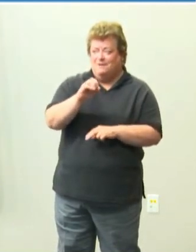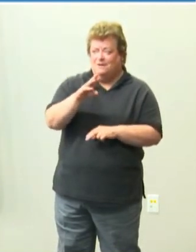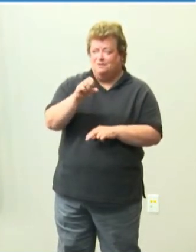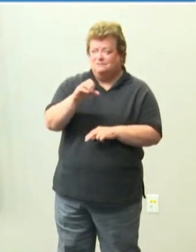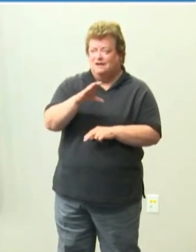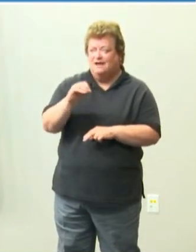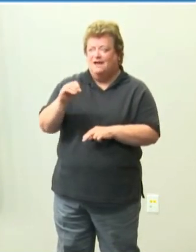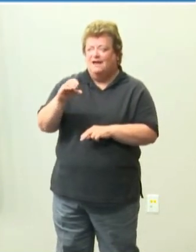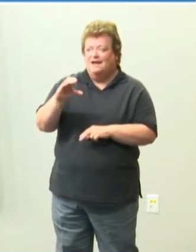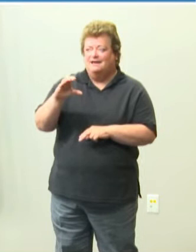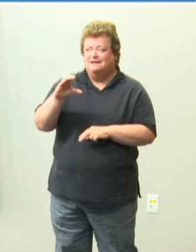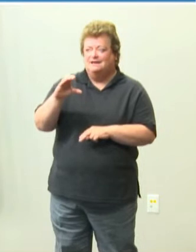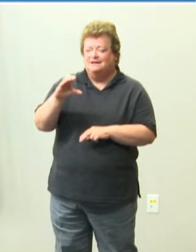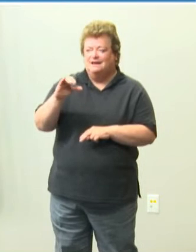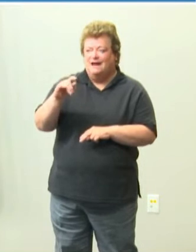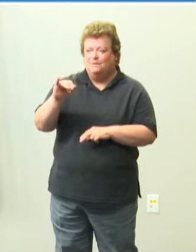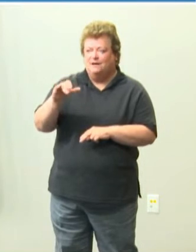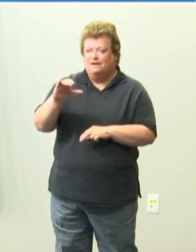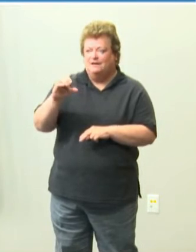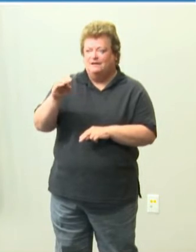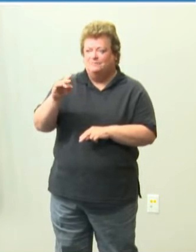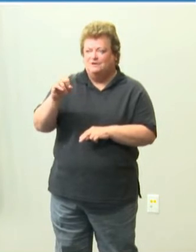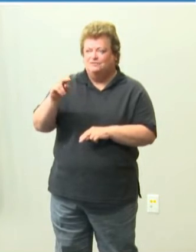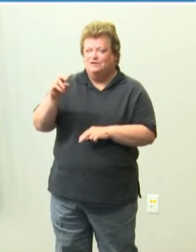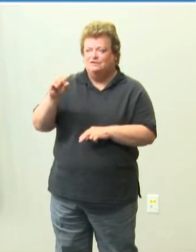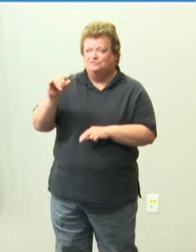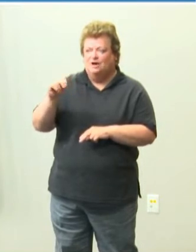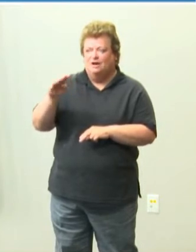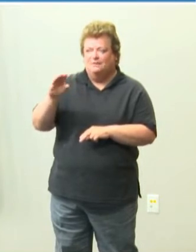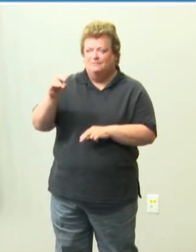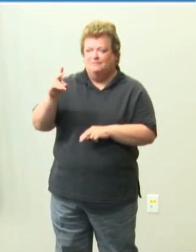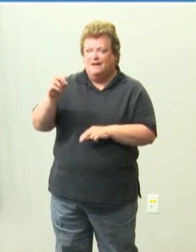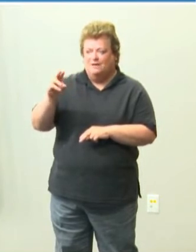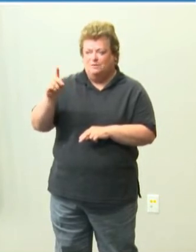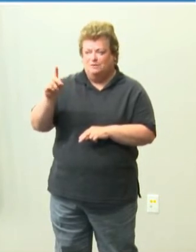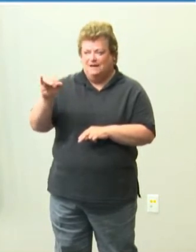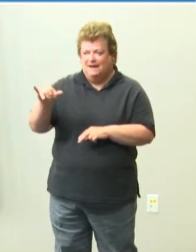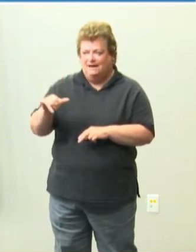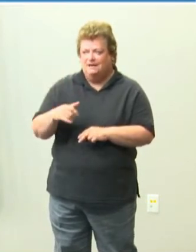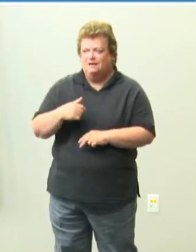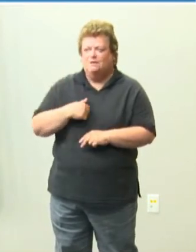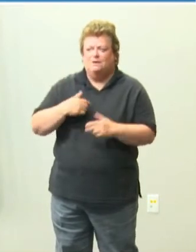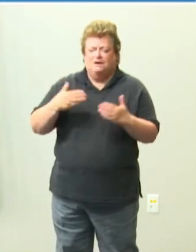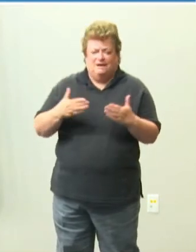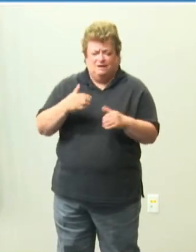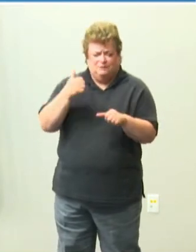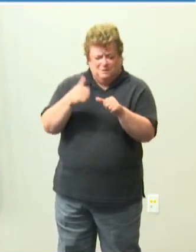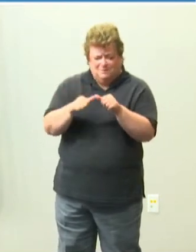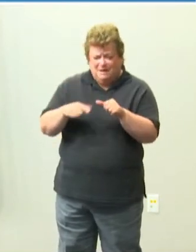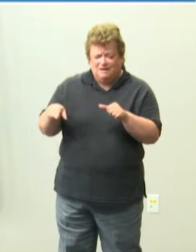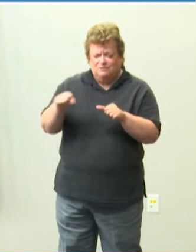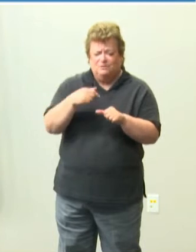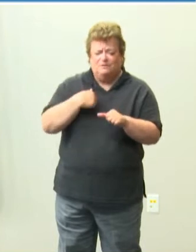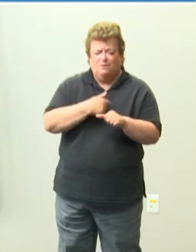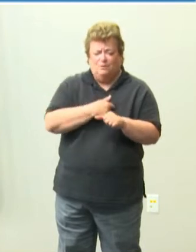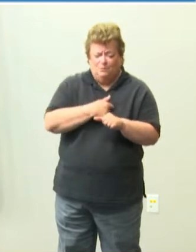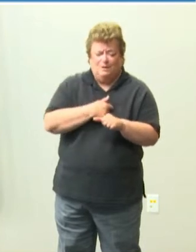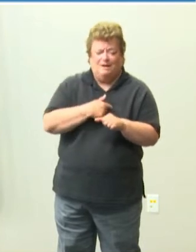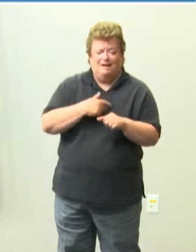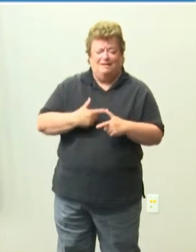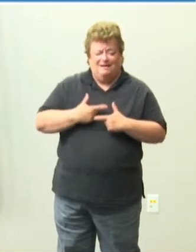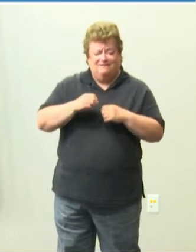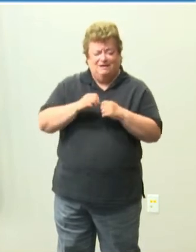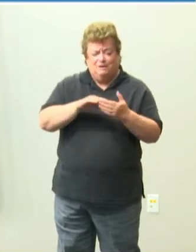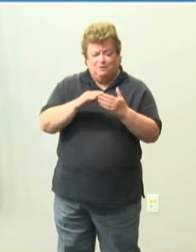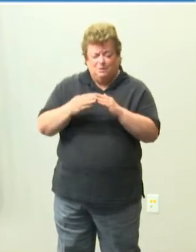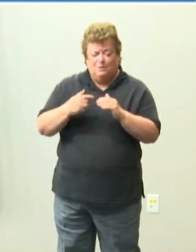Sean Flowerday. We are here today to remind everyone that we live in a community that likes to win. We